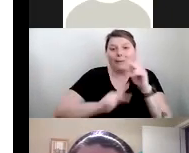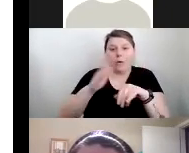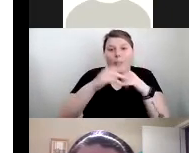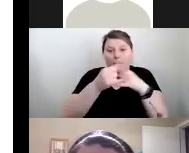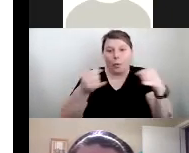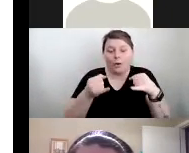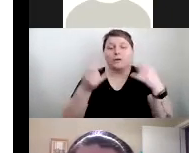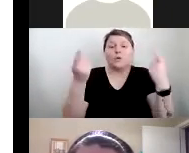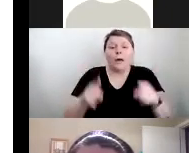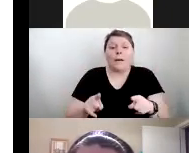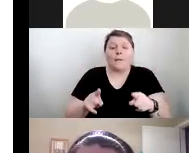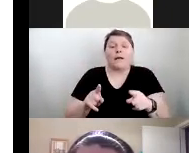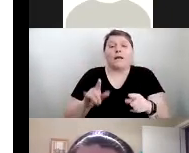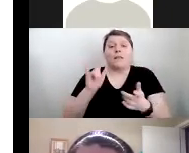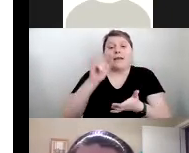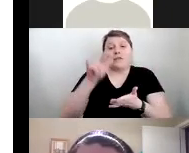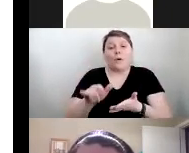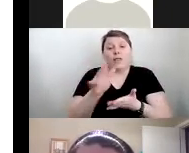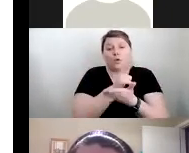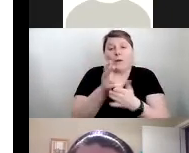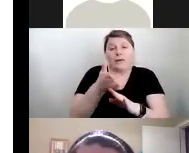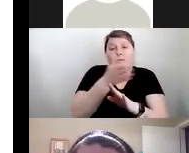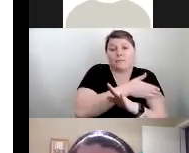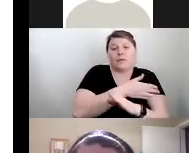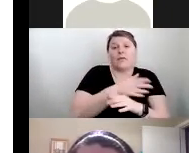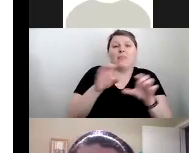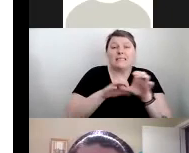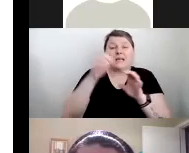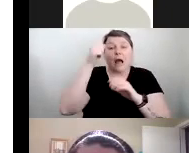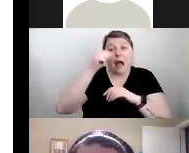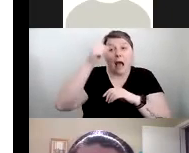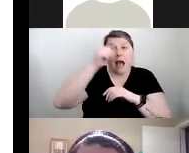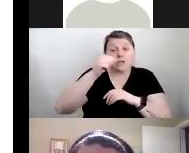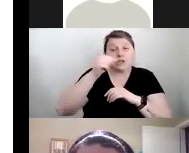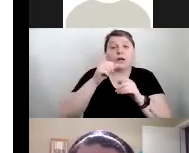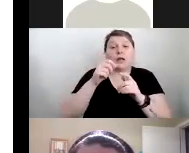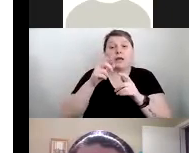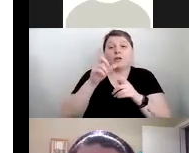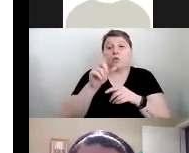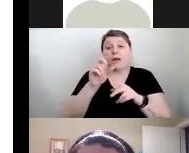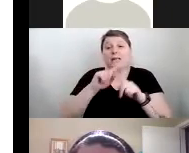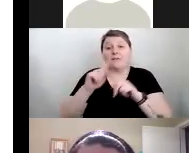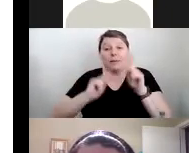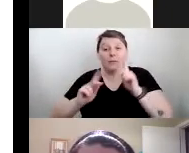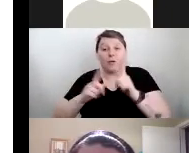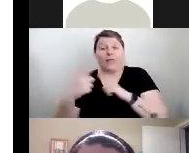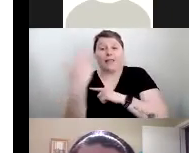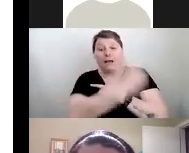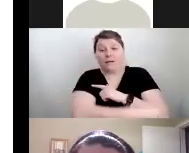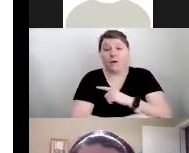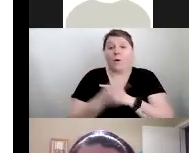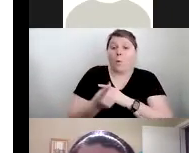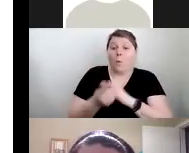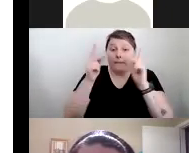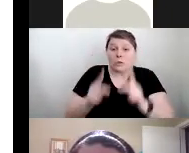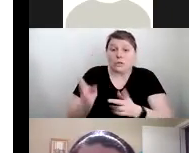was taken, and they did eye surgery on 20 different villagers, and then they flew out. And then one of these villagers, 2